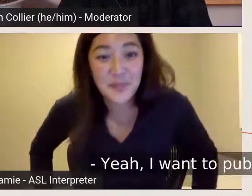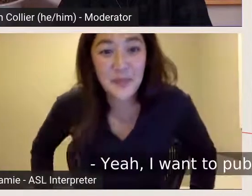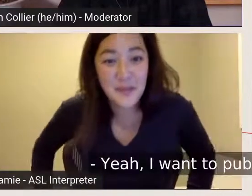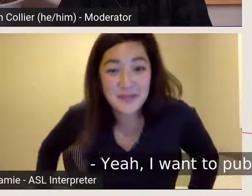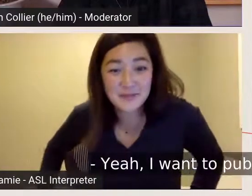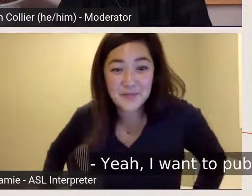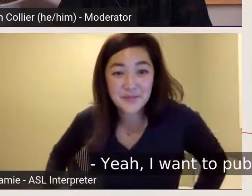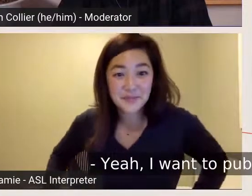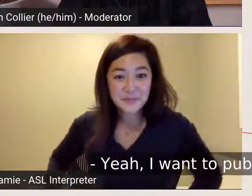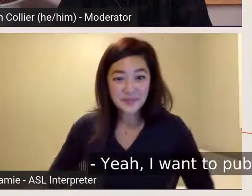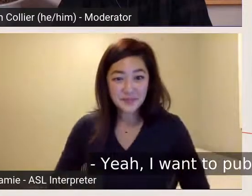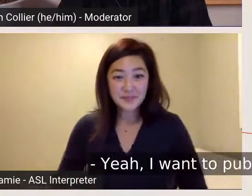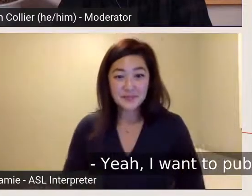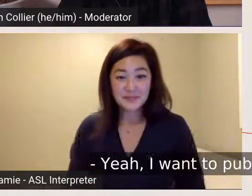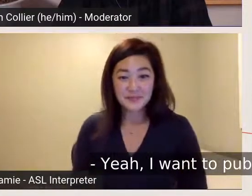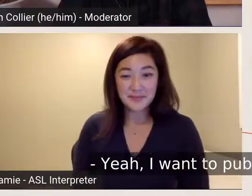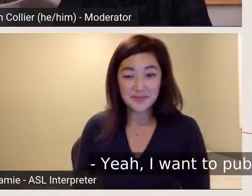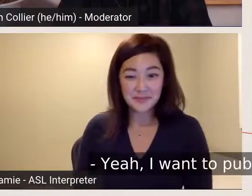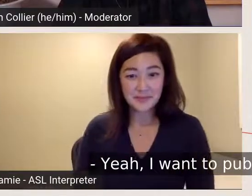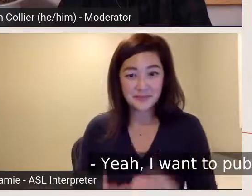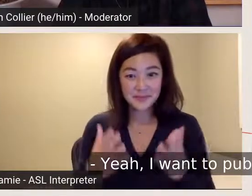Yeah, I want to